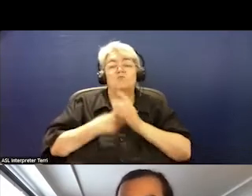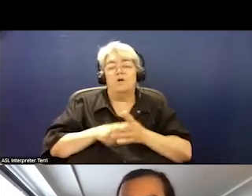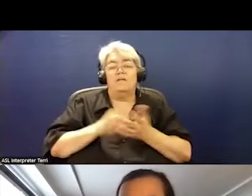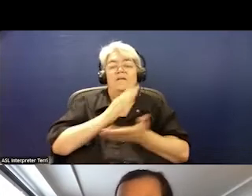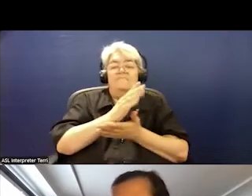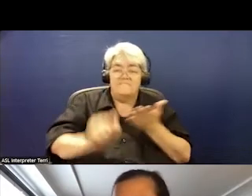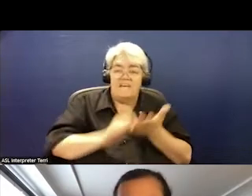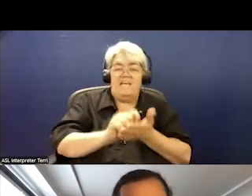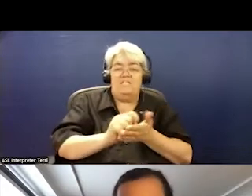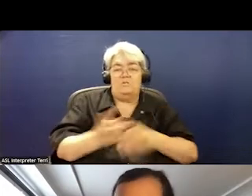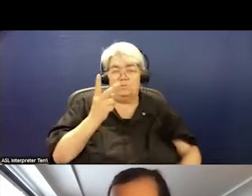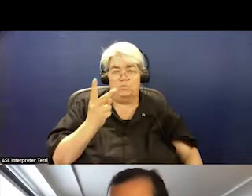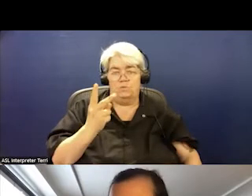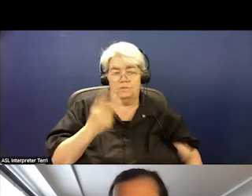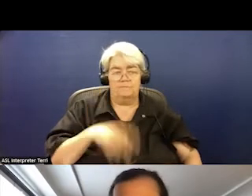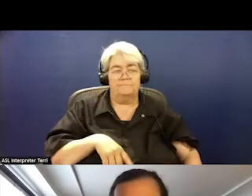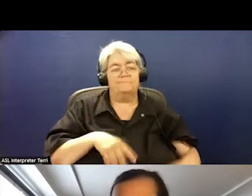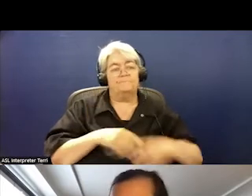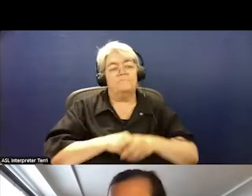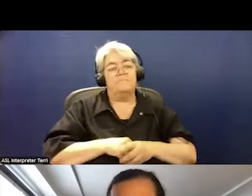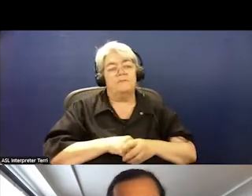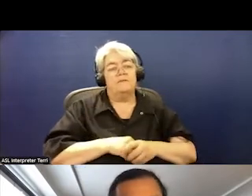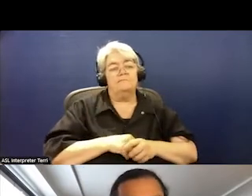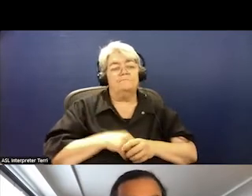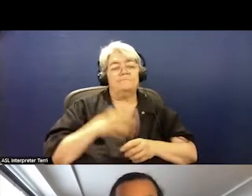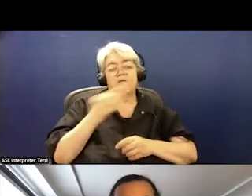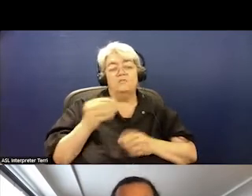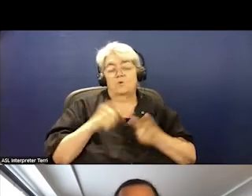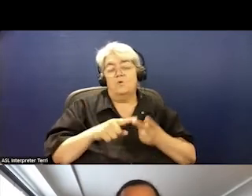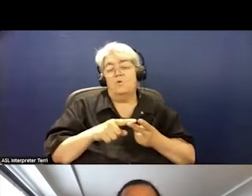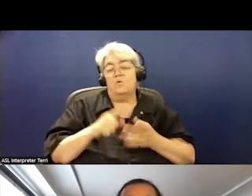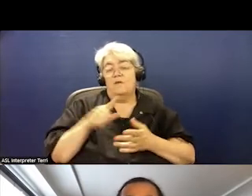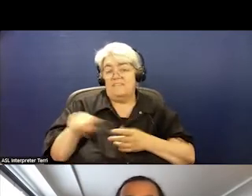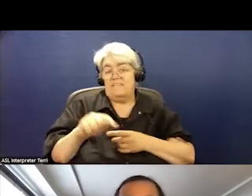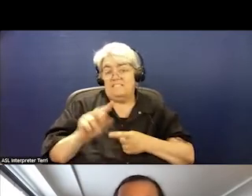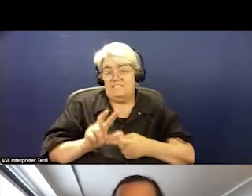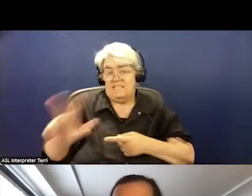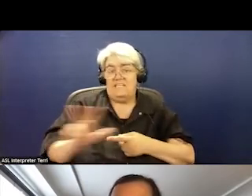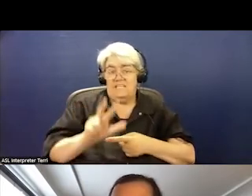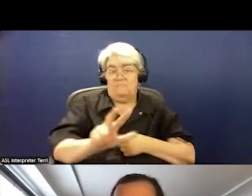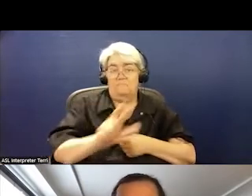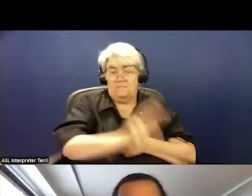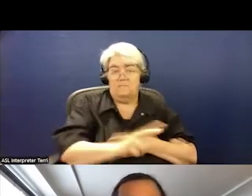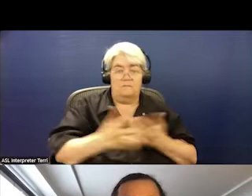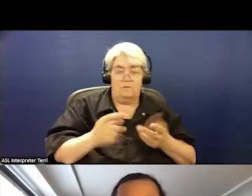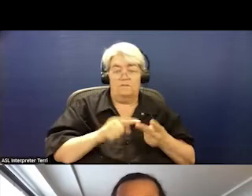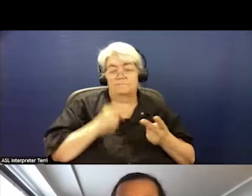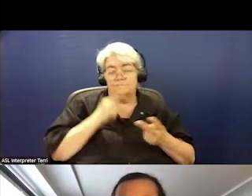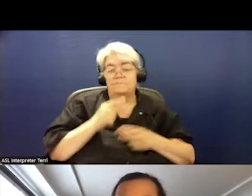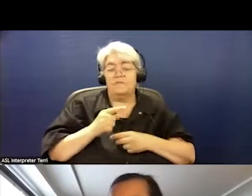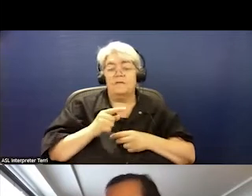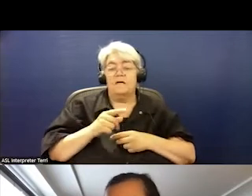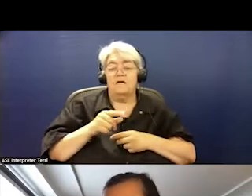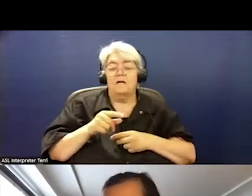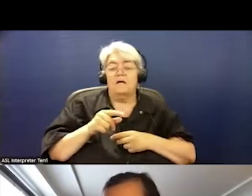Some sort of descriptive outcomes of this team and the services that are provided. So the Street Crisis Response Team